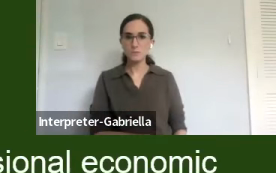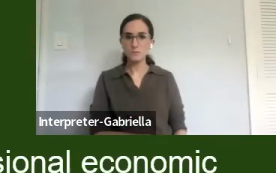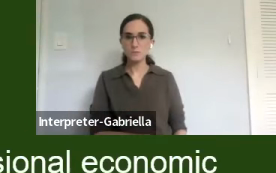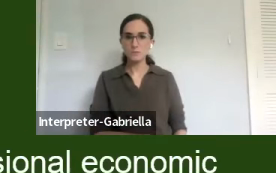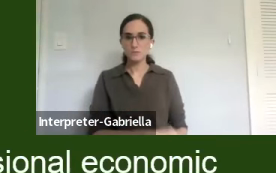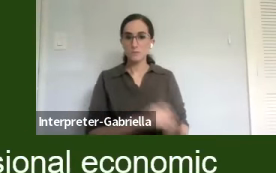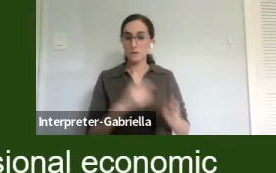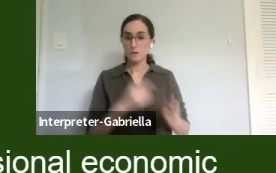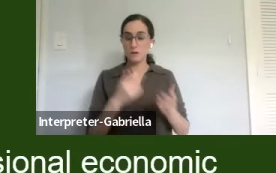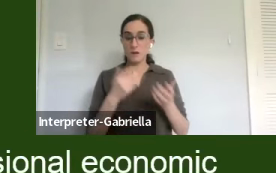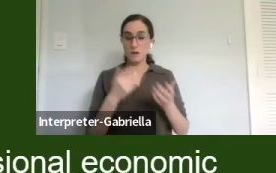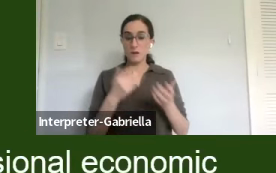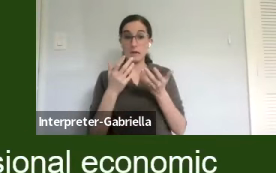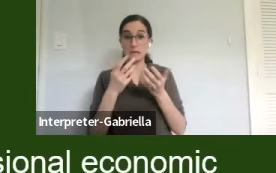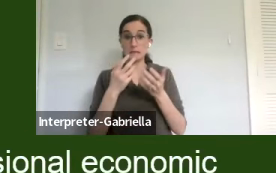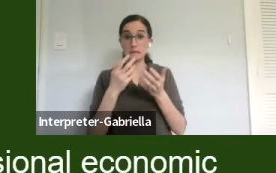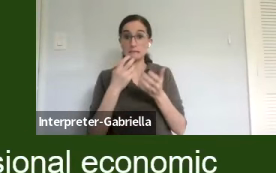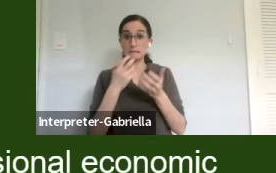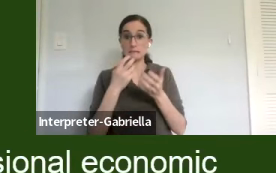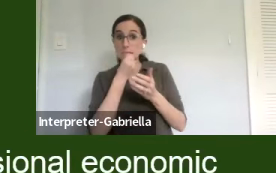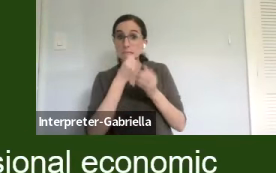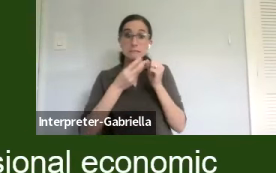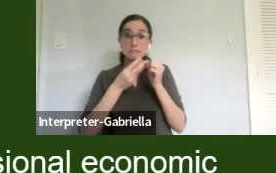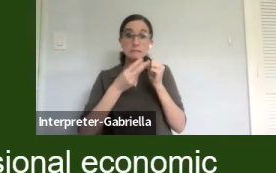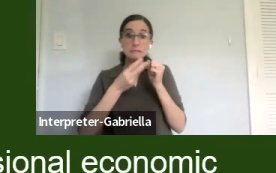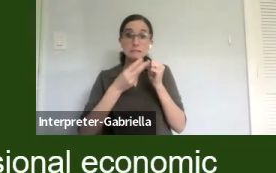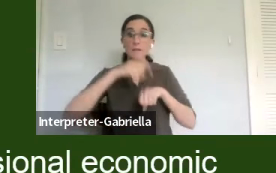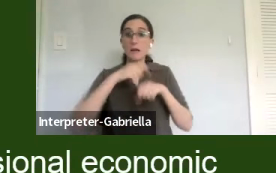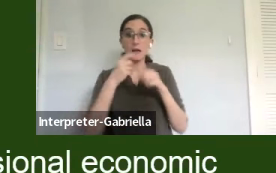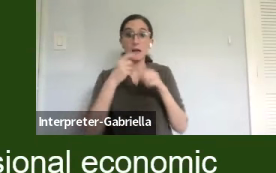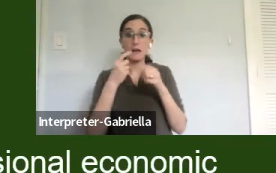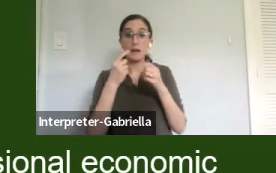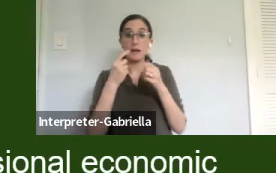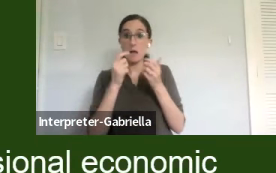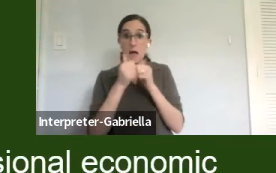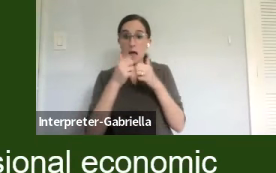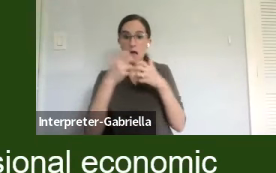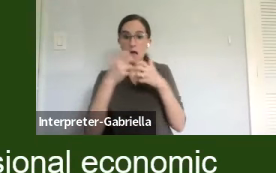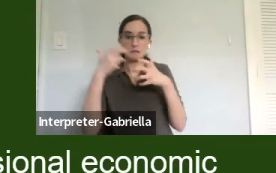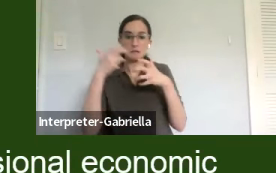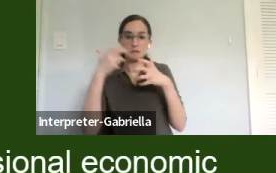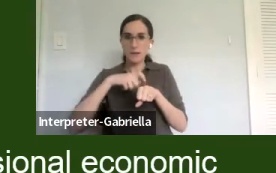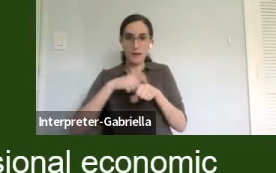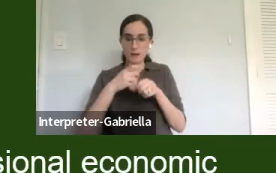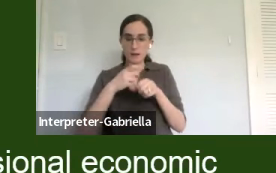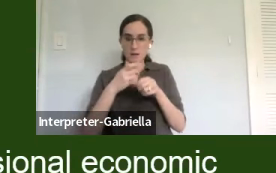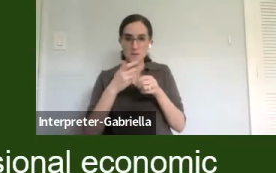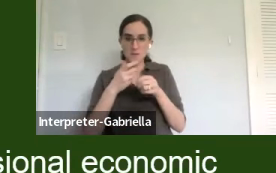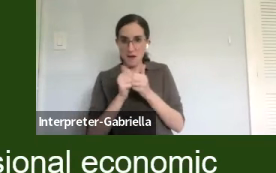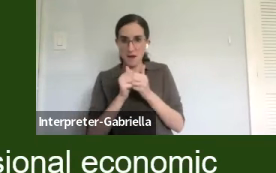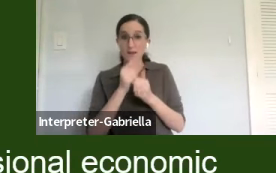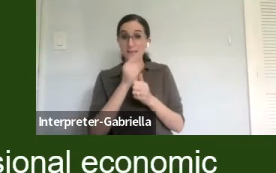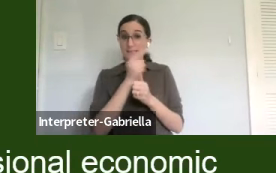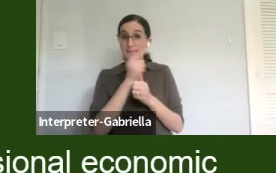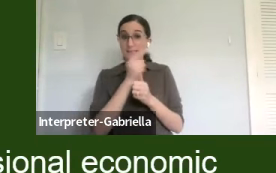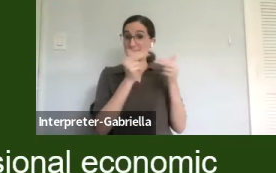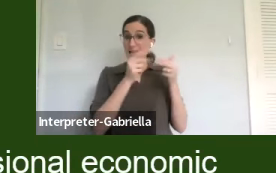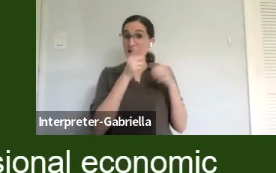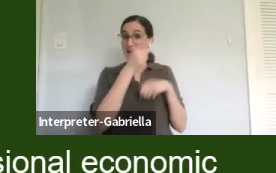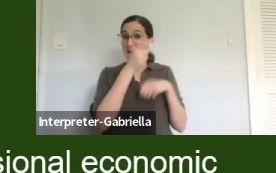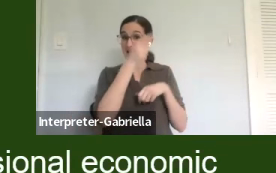in our time together is on this slide and on the next slide, we have little bios of each individual